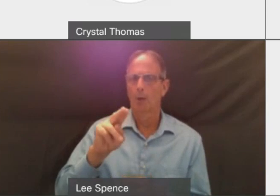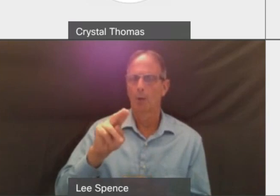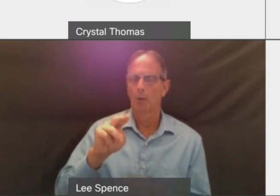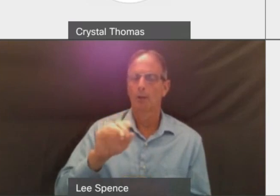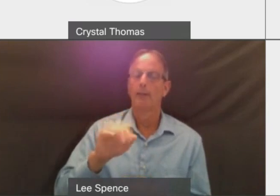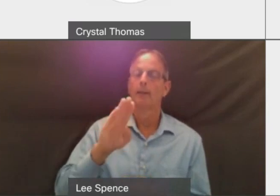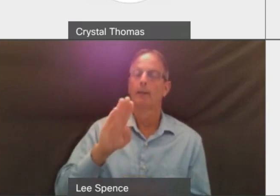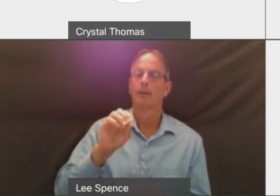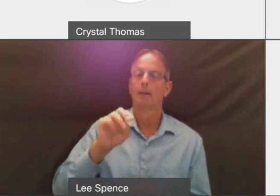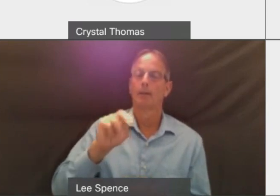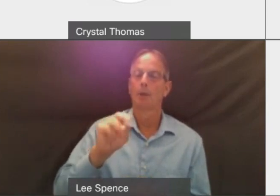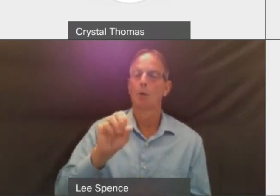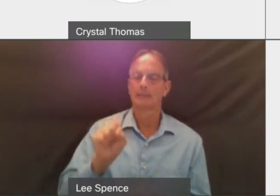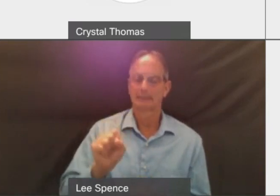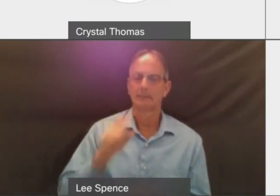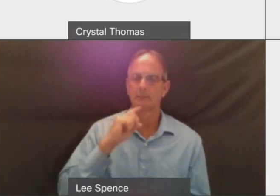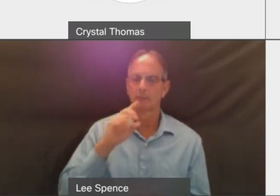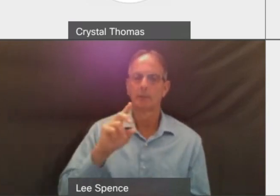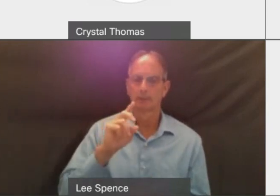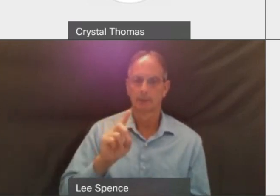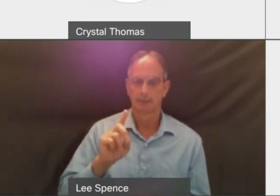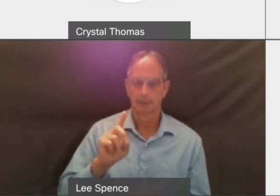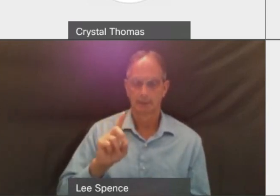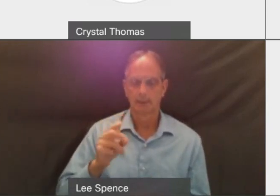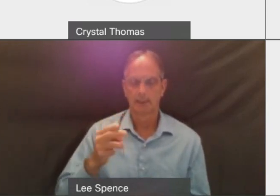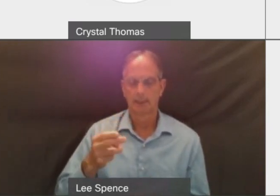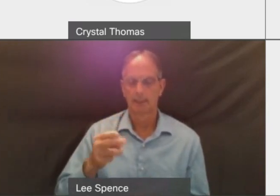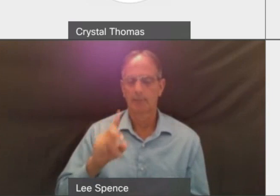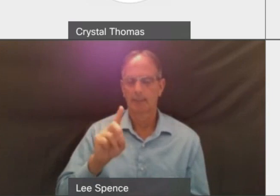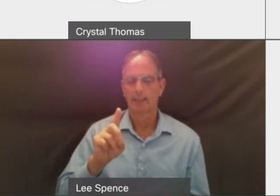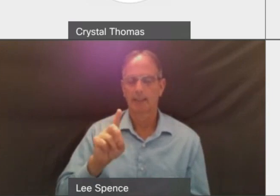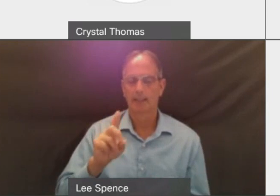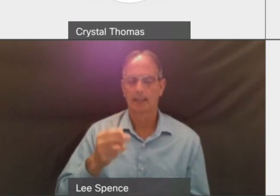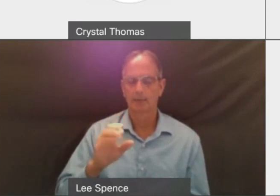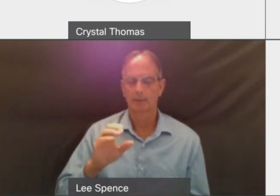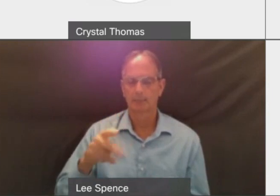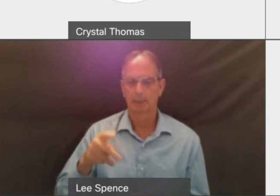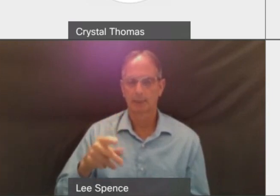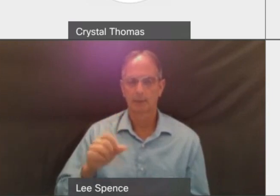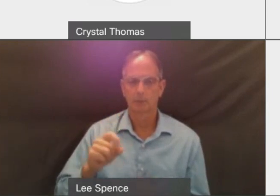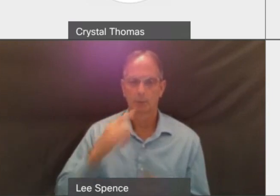going to extend that for another year. So that is included, but that isn't an ongoing